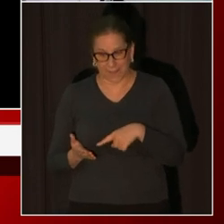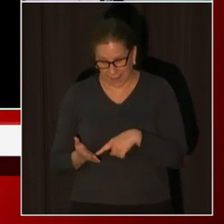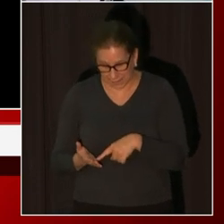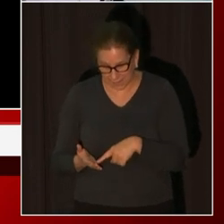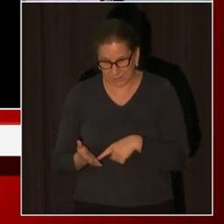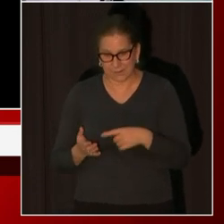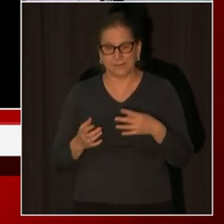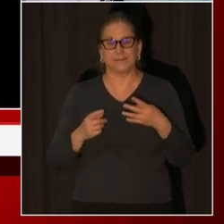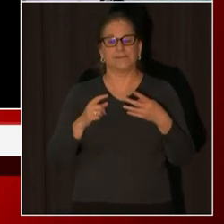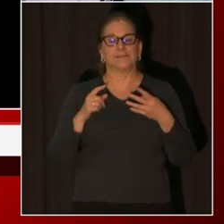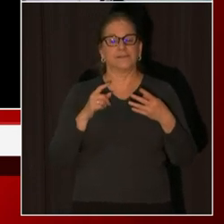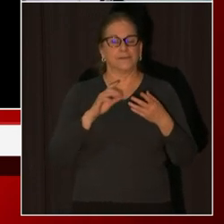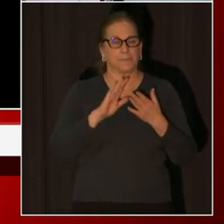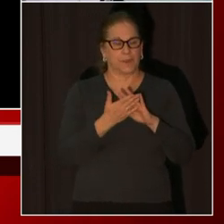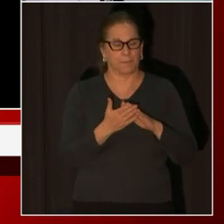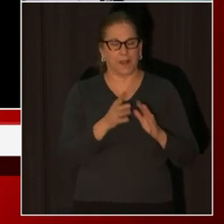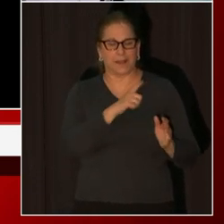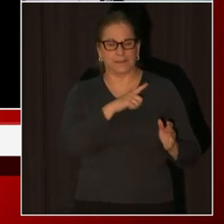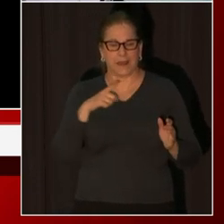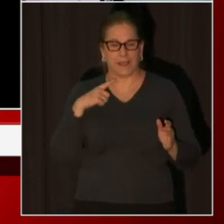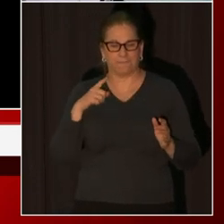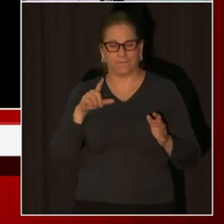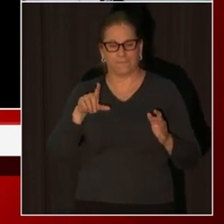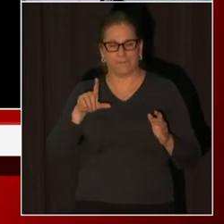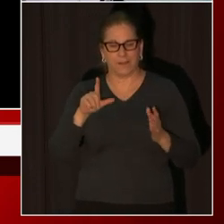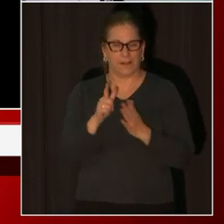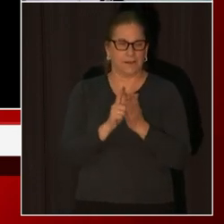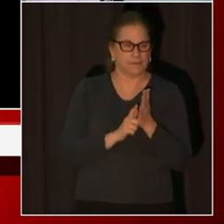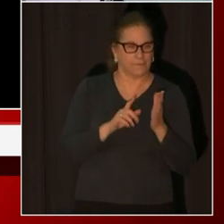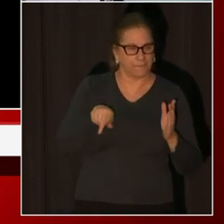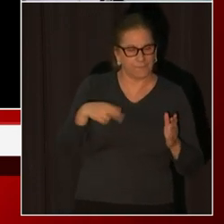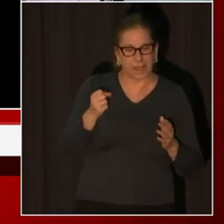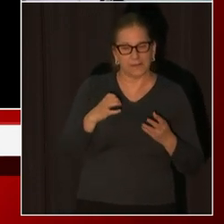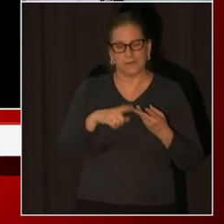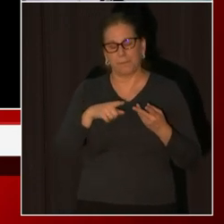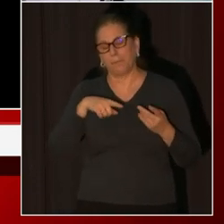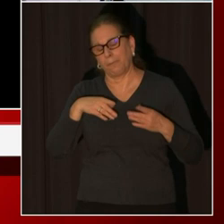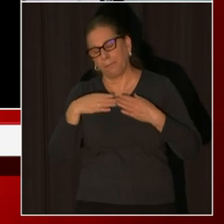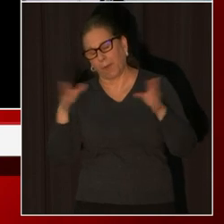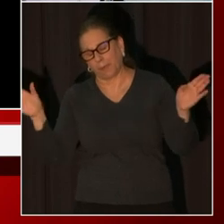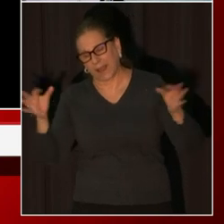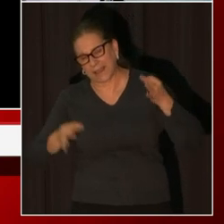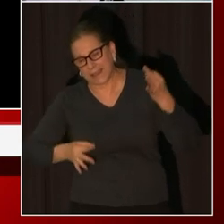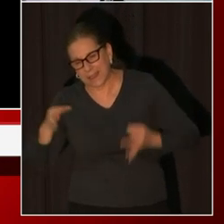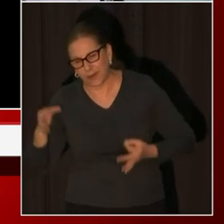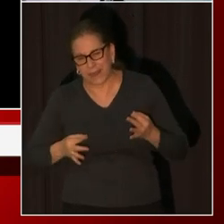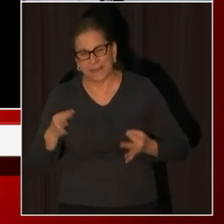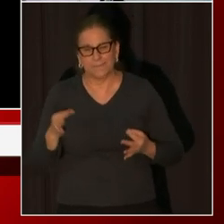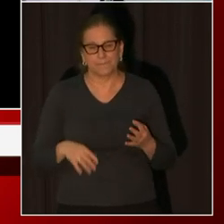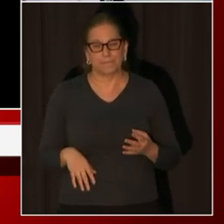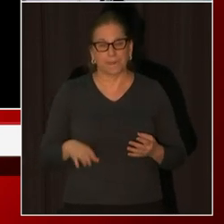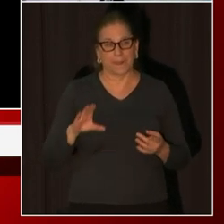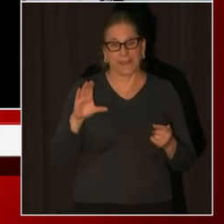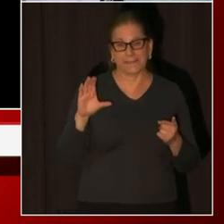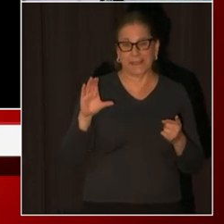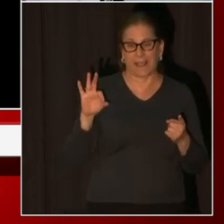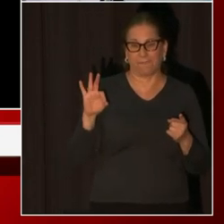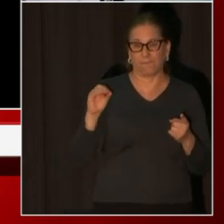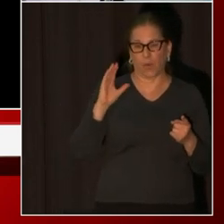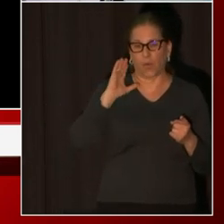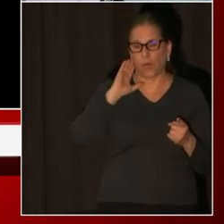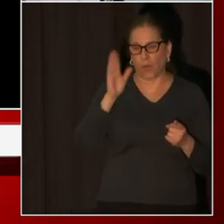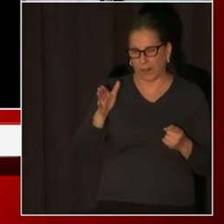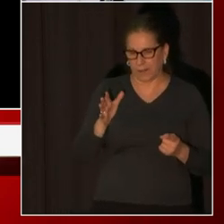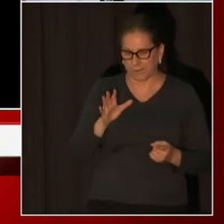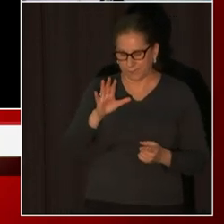public hearings. The council will vote on the budget. The CFO will re-estimate our revenues in August to see where